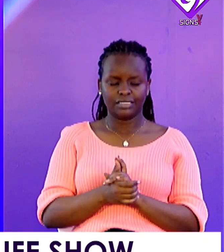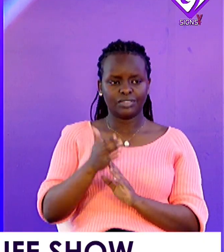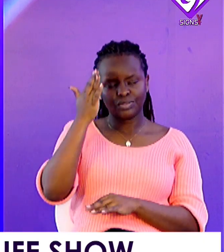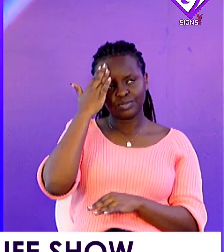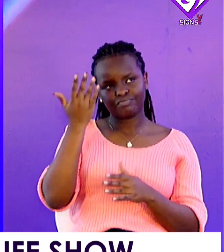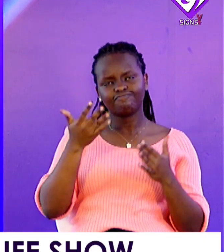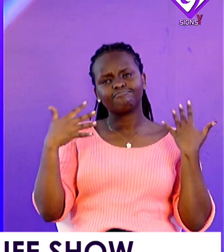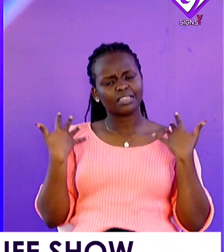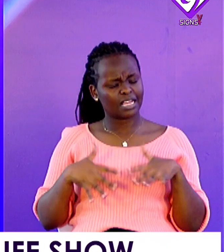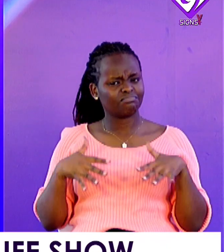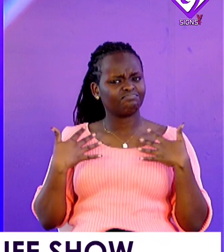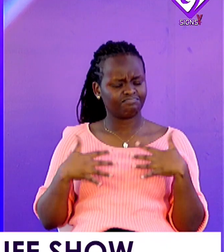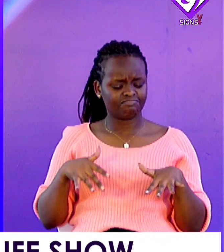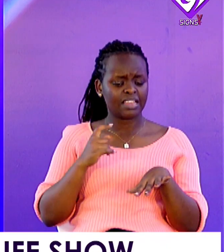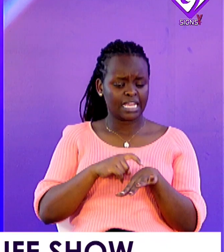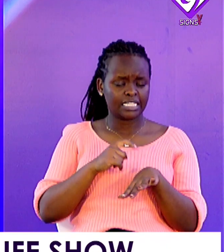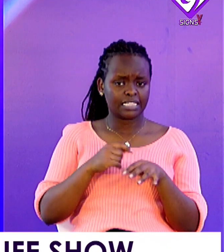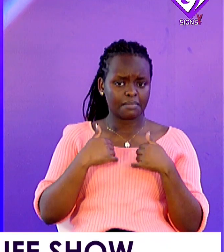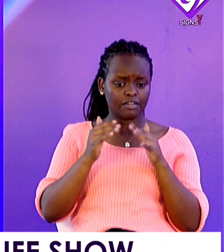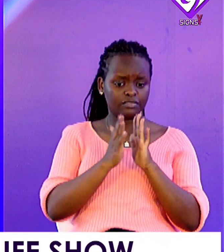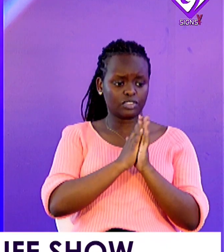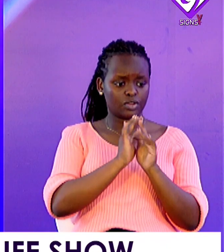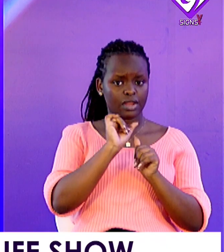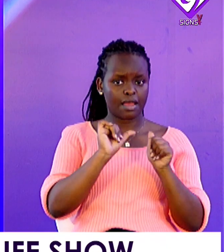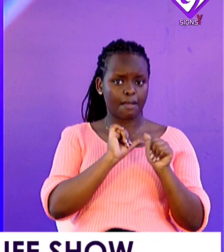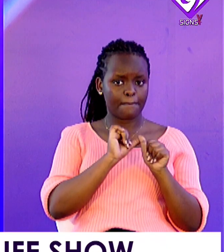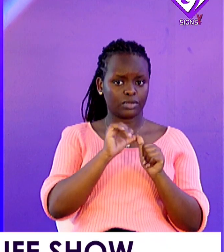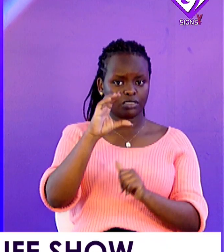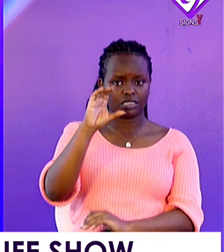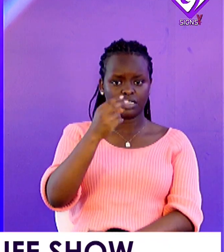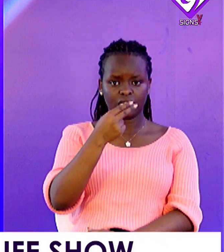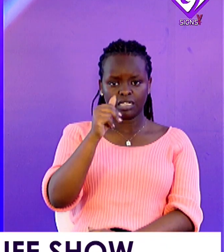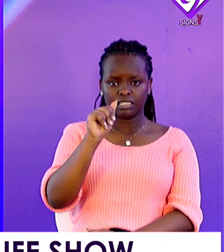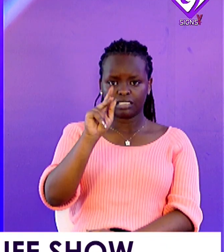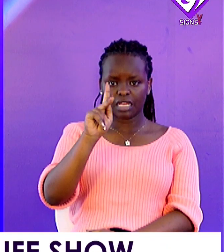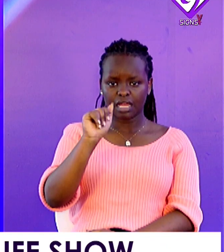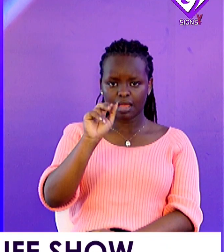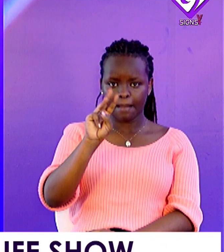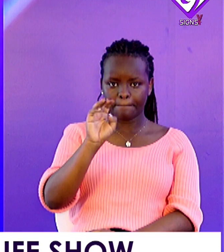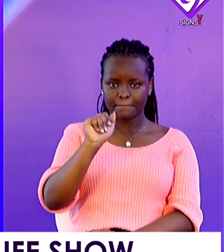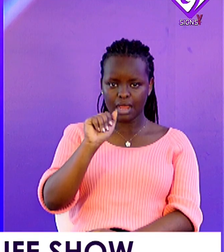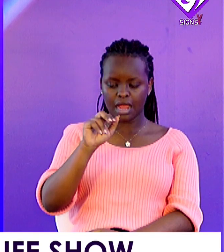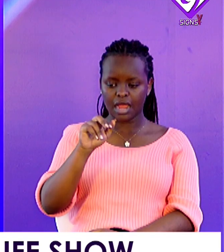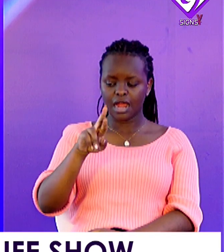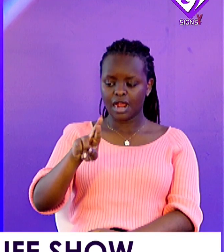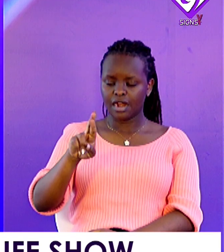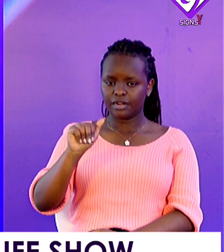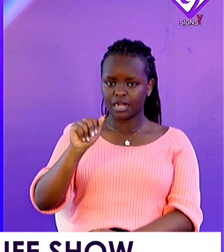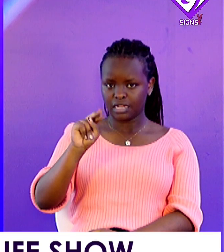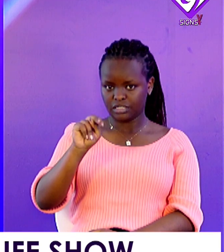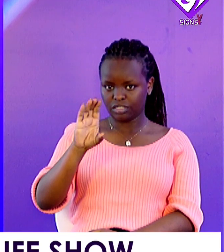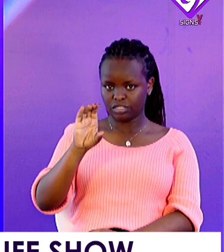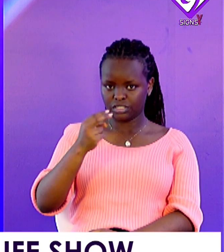that when we had the story about the Chakama Ranch around Shakahola and all that, some